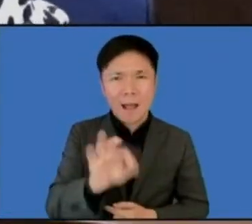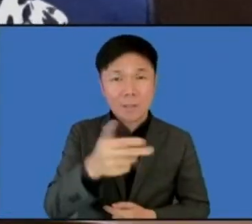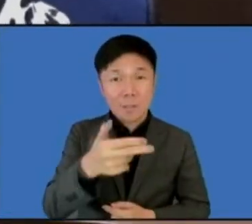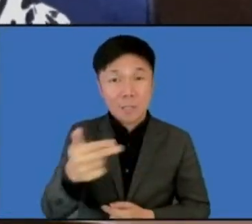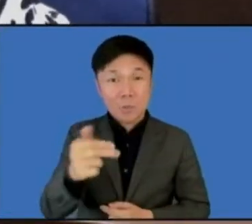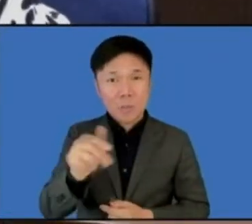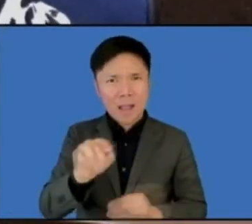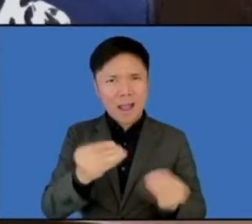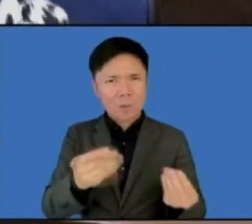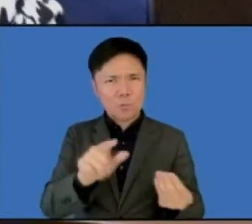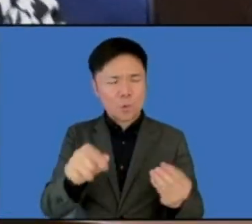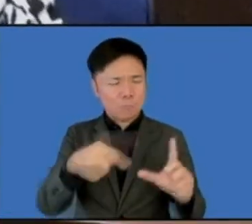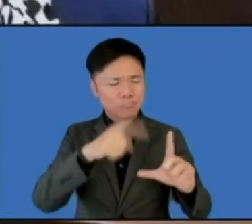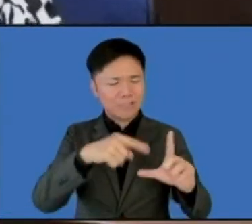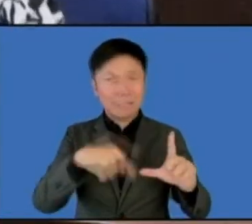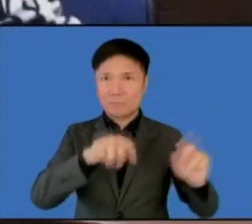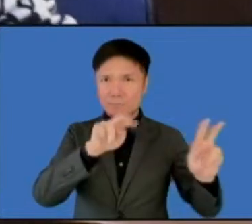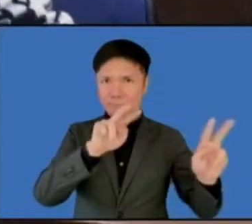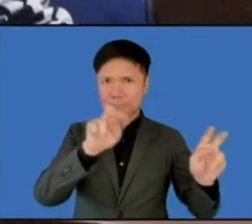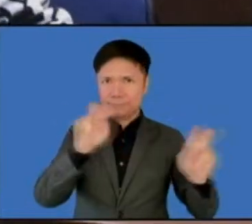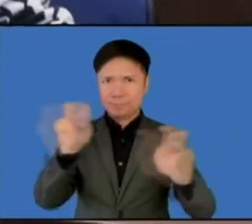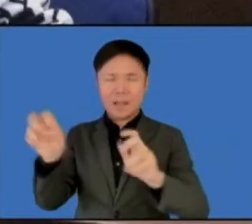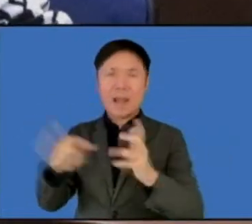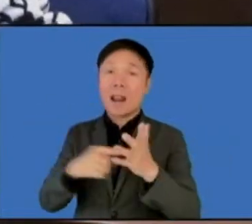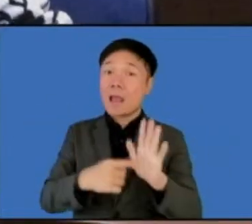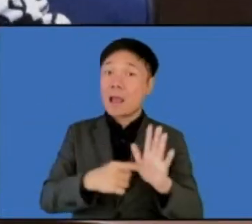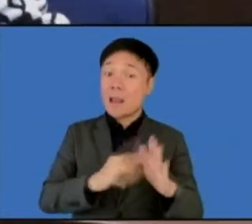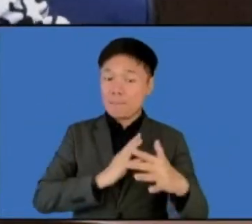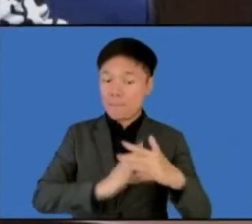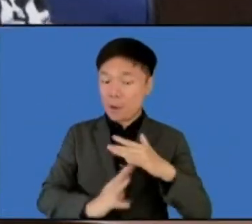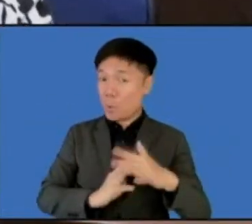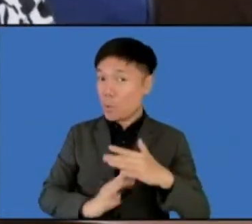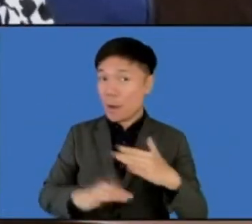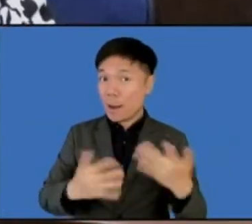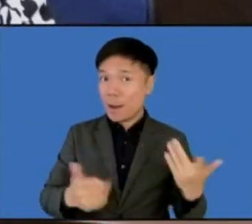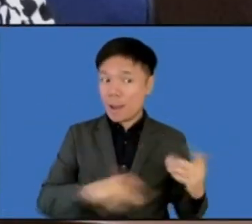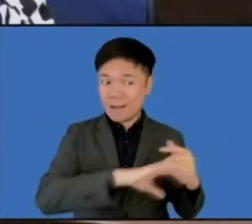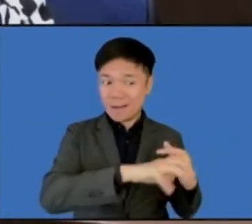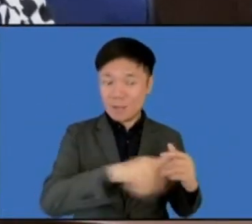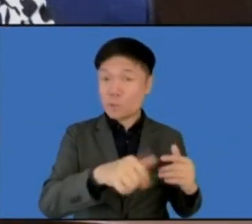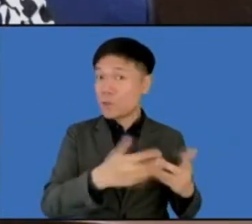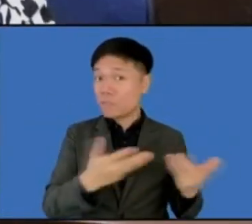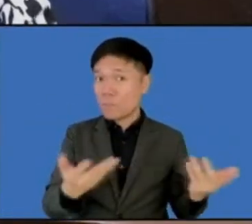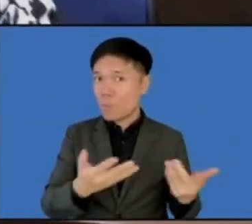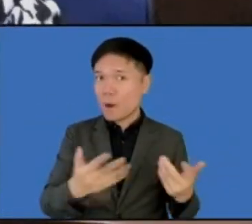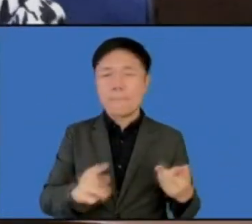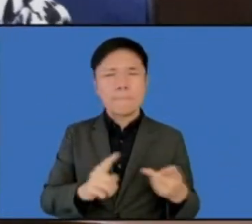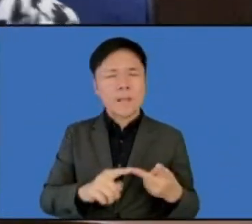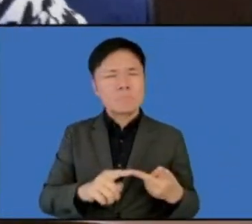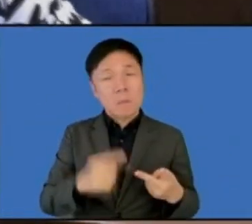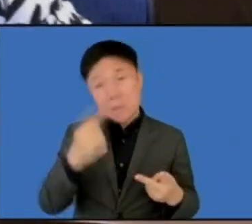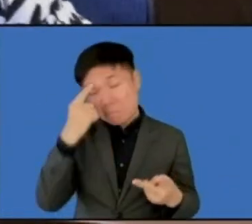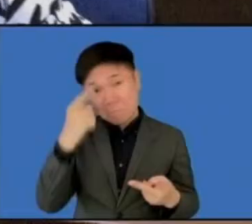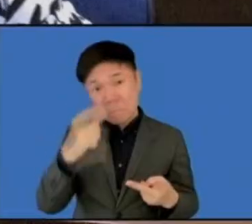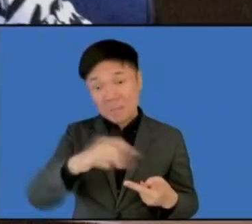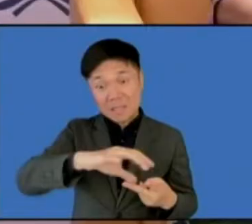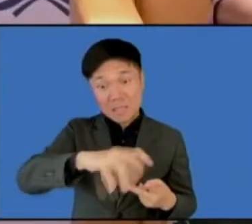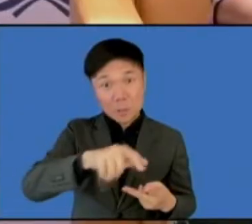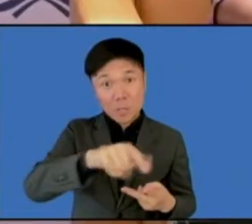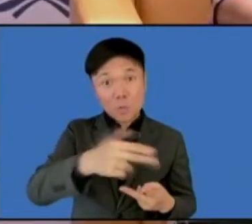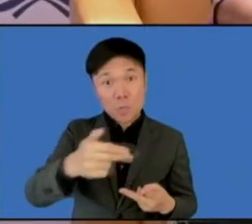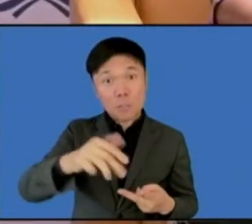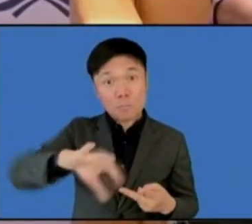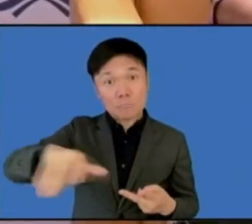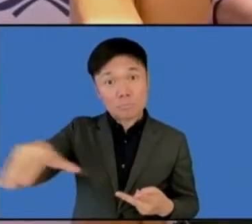disaggregation of statistic by migratory status and then also other countries in the region. Thank you. Thank you very much